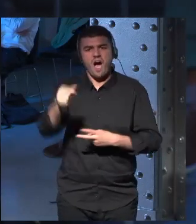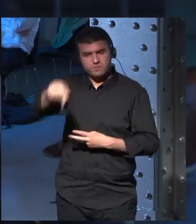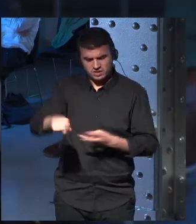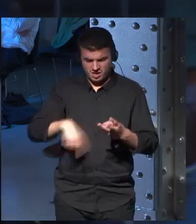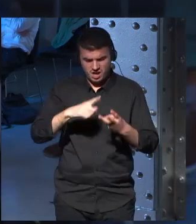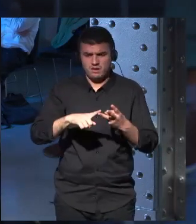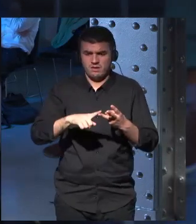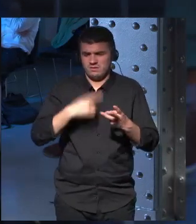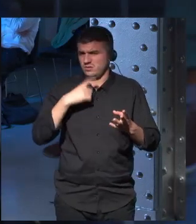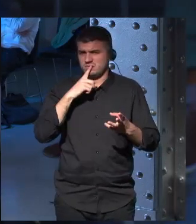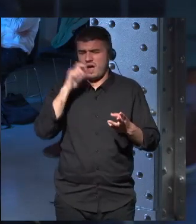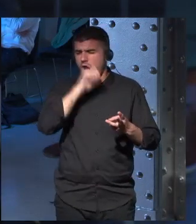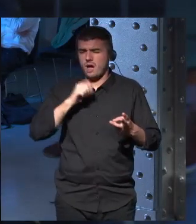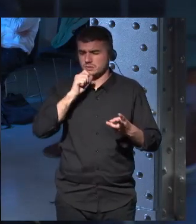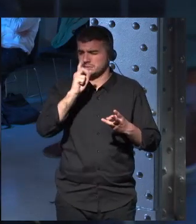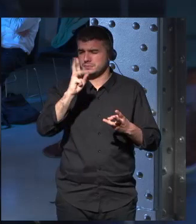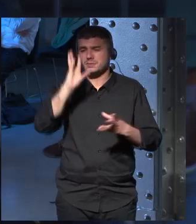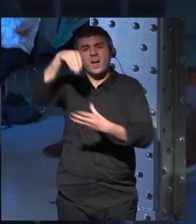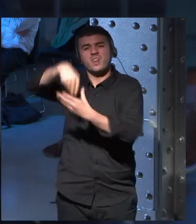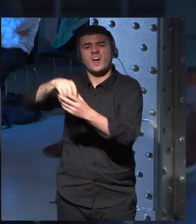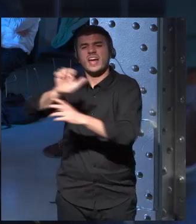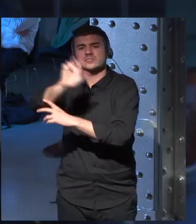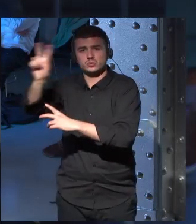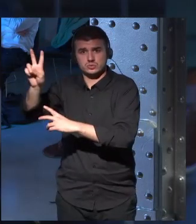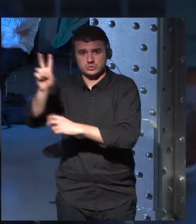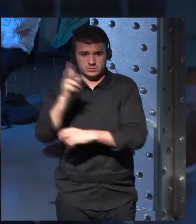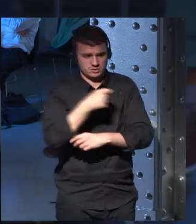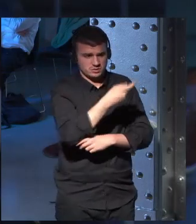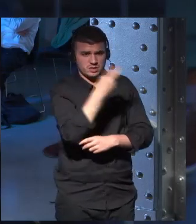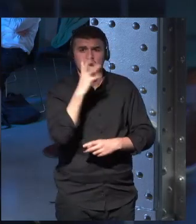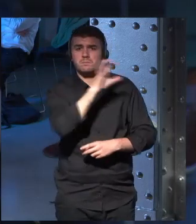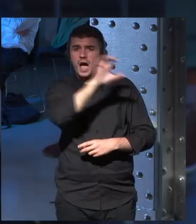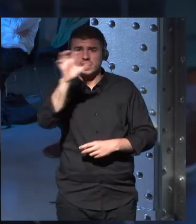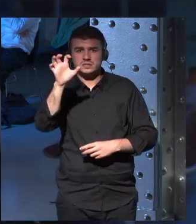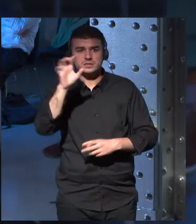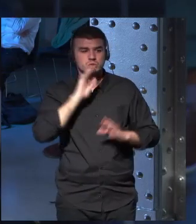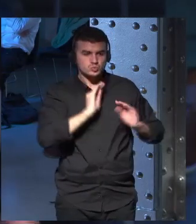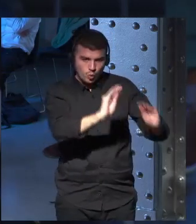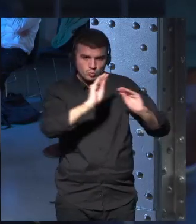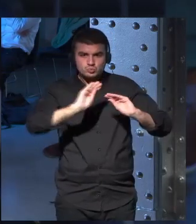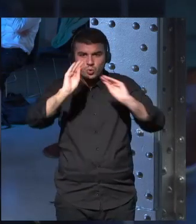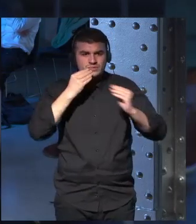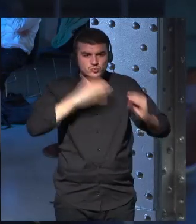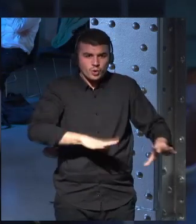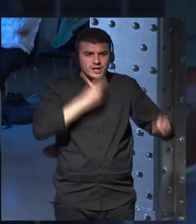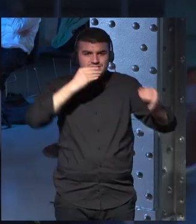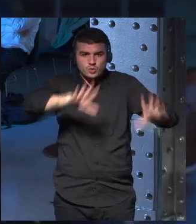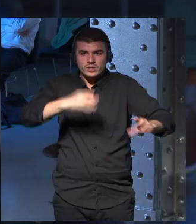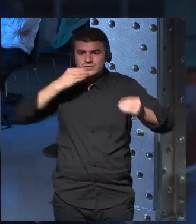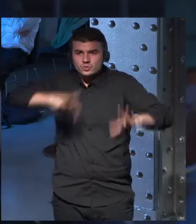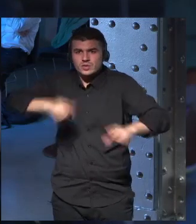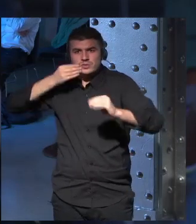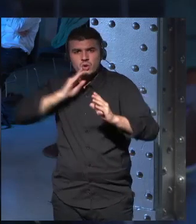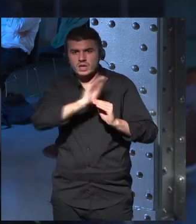United States. All these countries have behind them a history of subjugating and expropriating